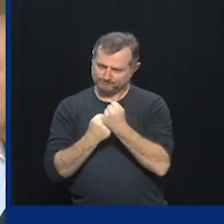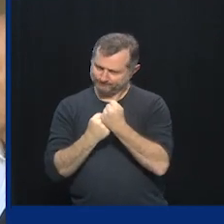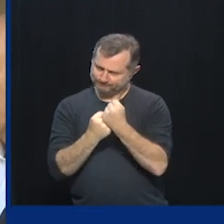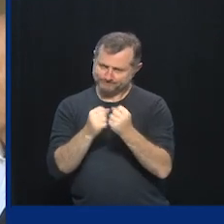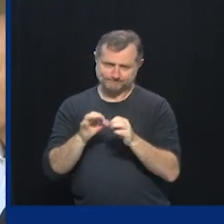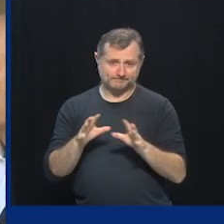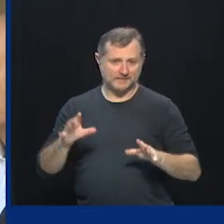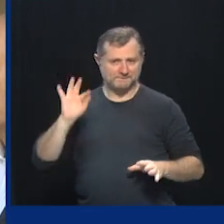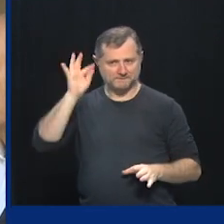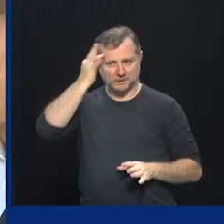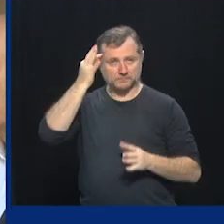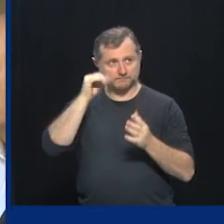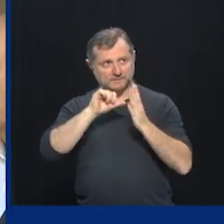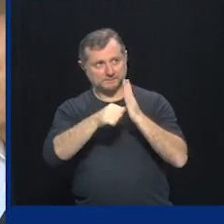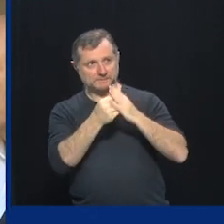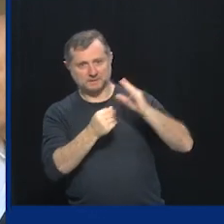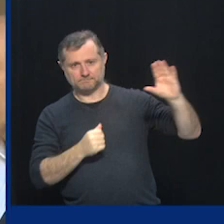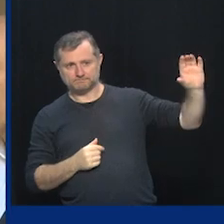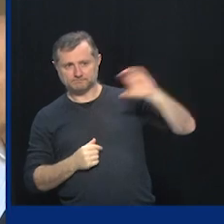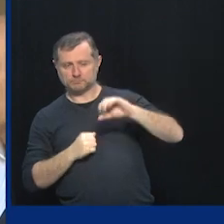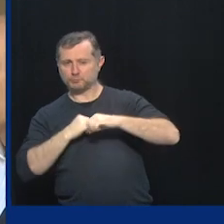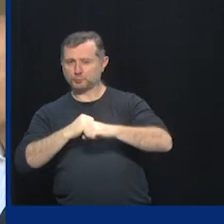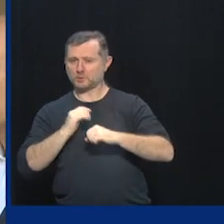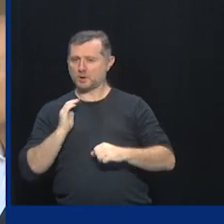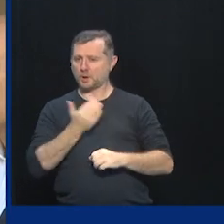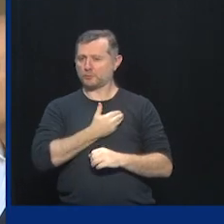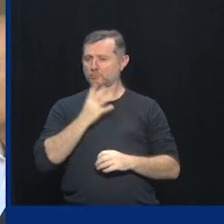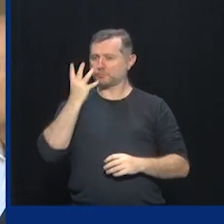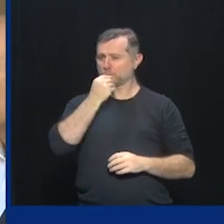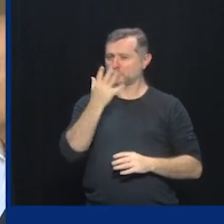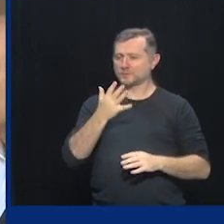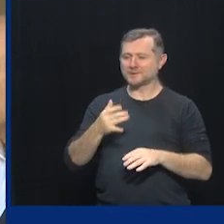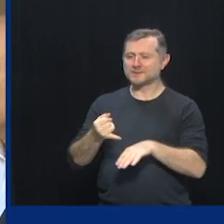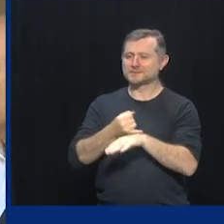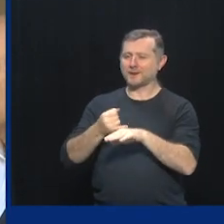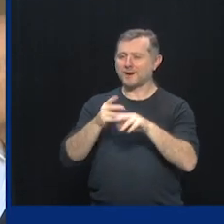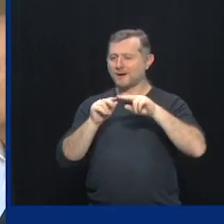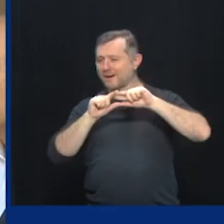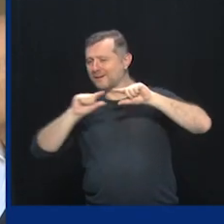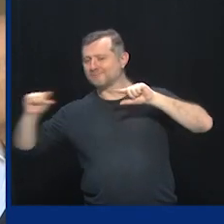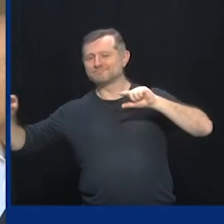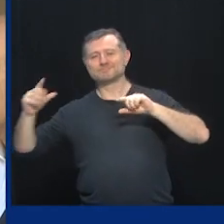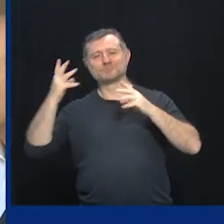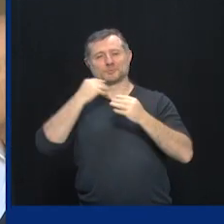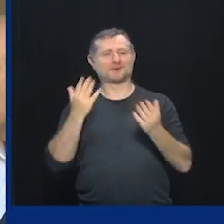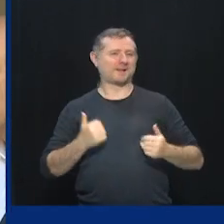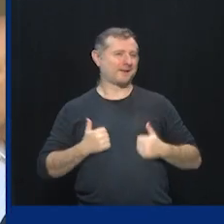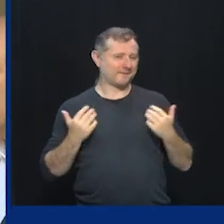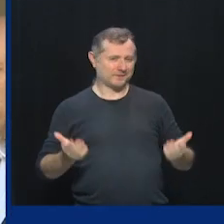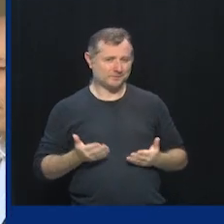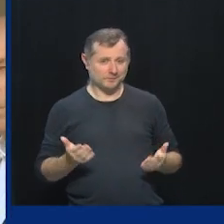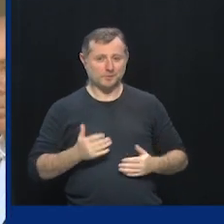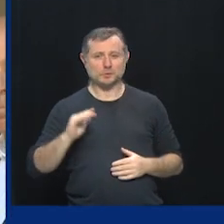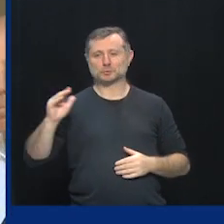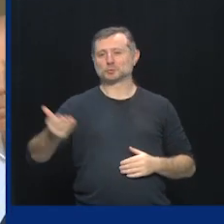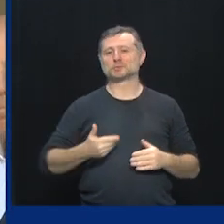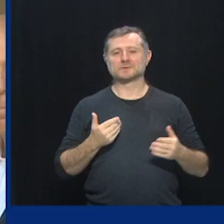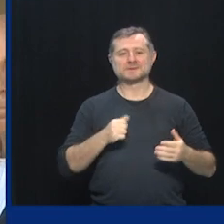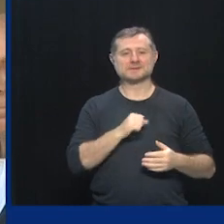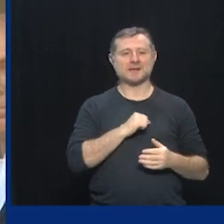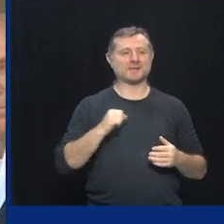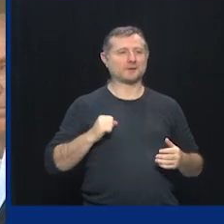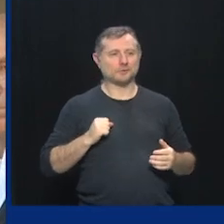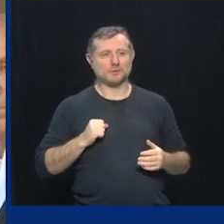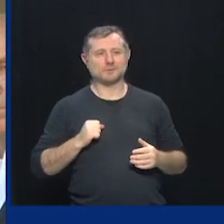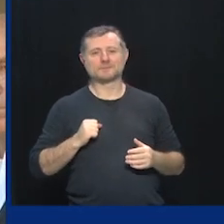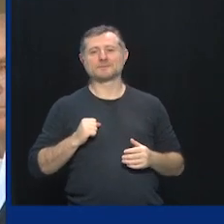to protect this beautiful island that we're blessed to live on. It is now my pleasure to introduce State Senator Anna Kaplan, who I